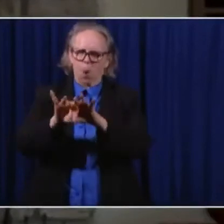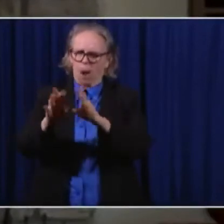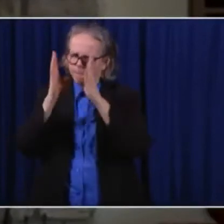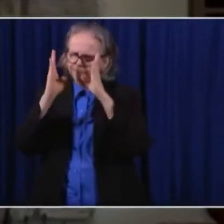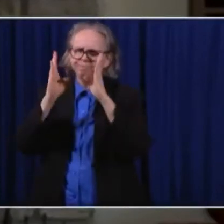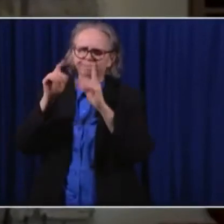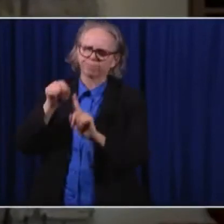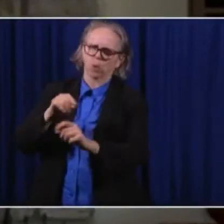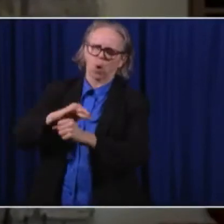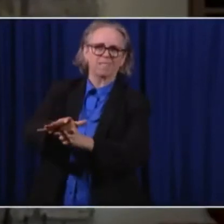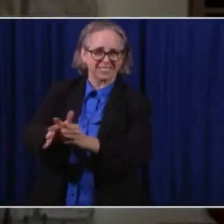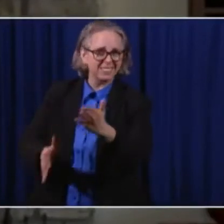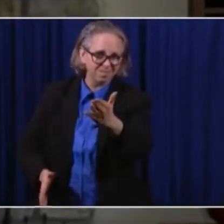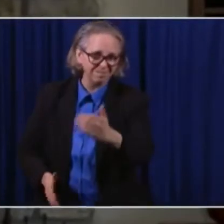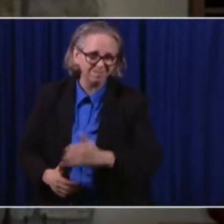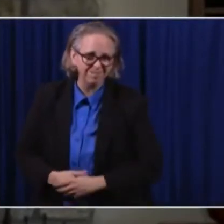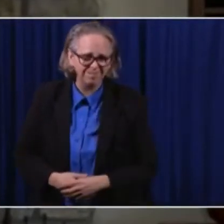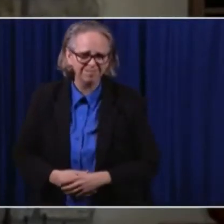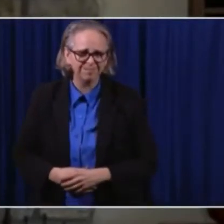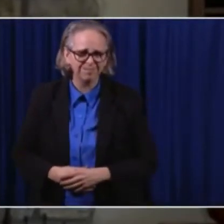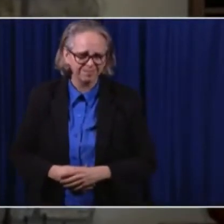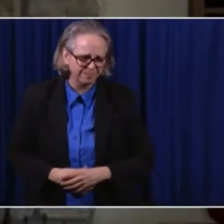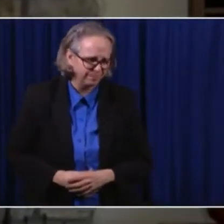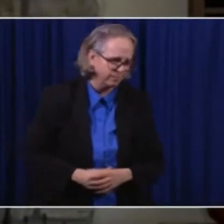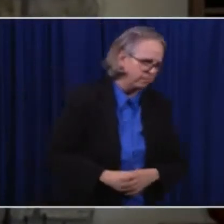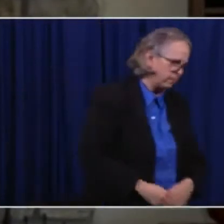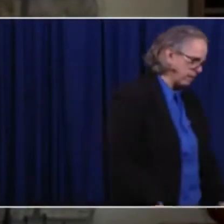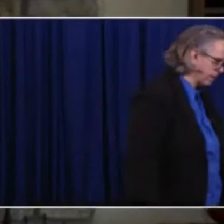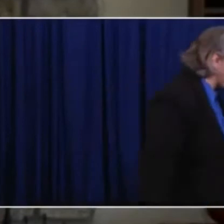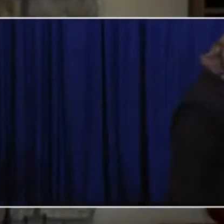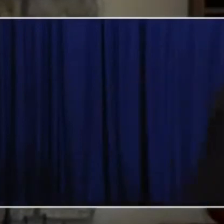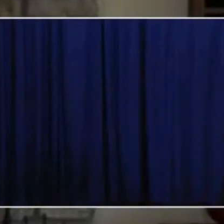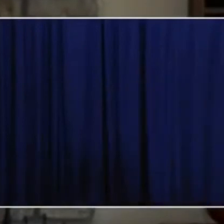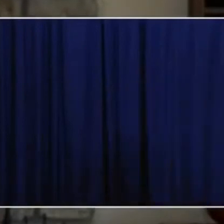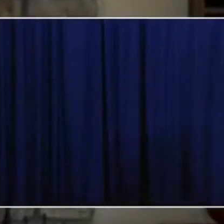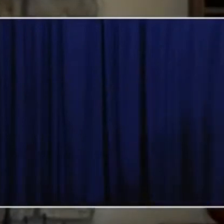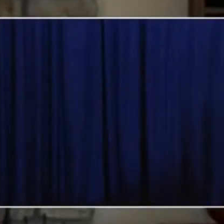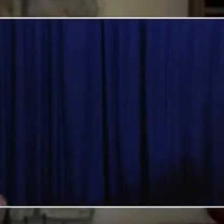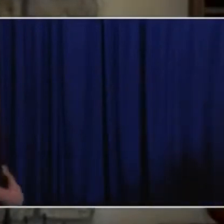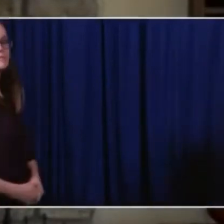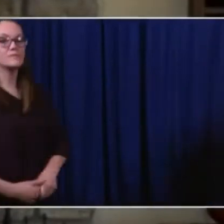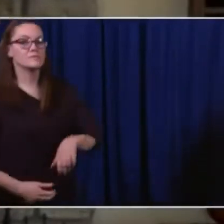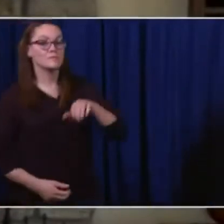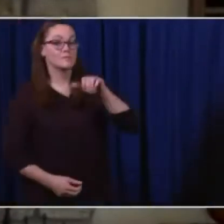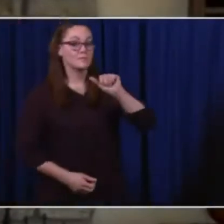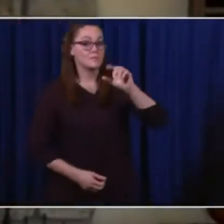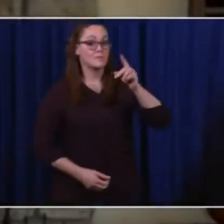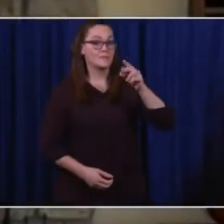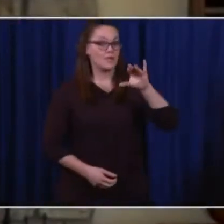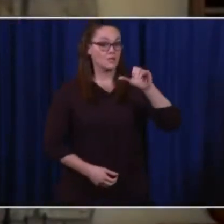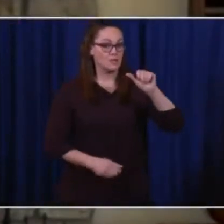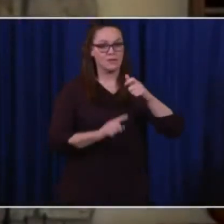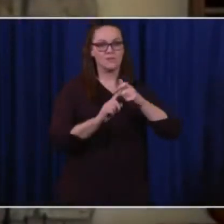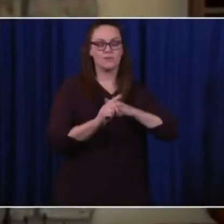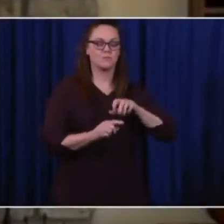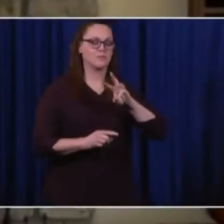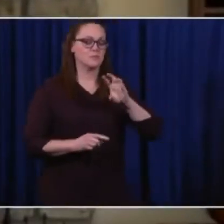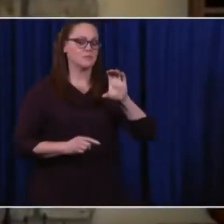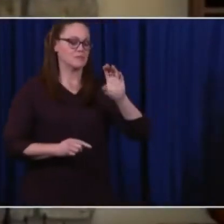Next question is from Adrienne Robbins at WCMH in Columbus. Hi, Governor. Thank you so much for taking